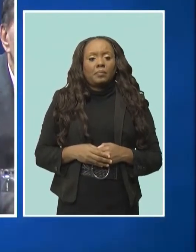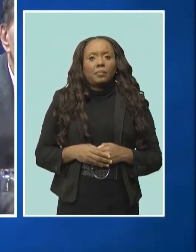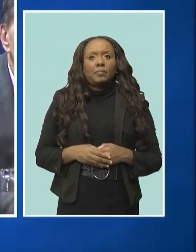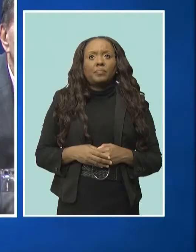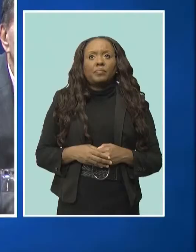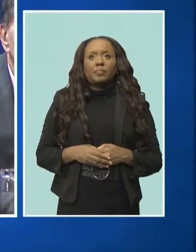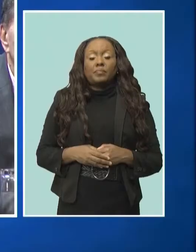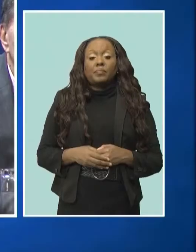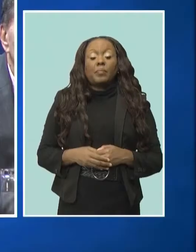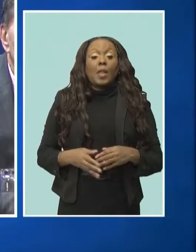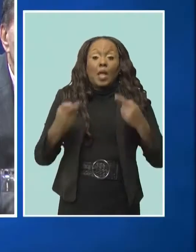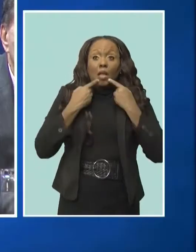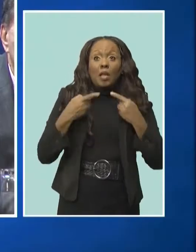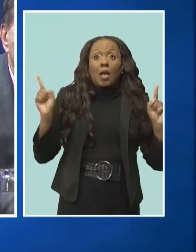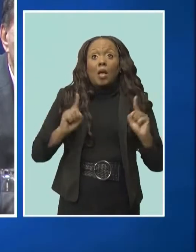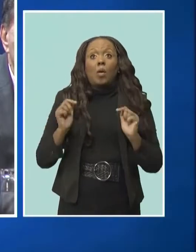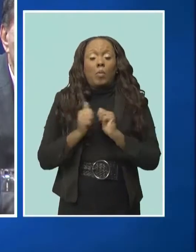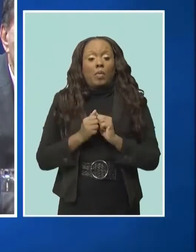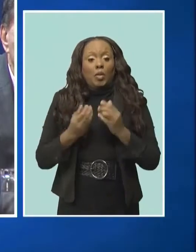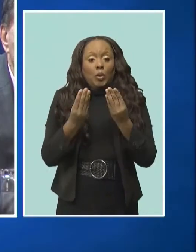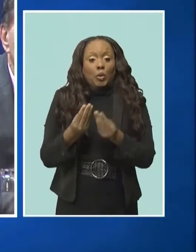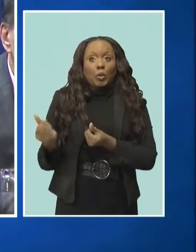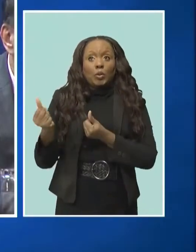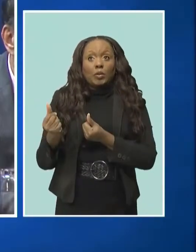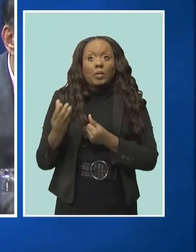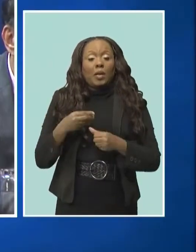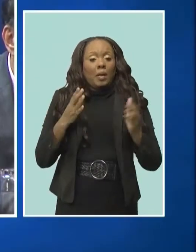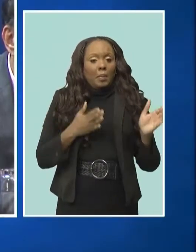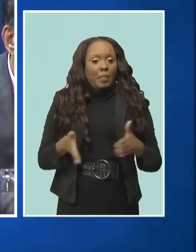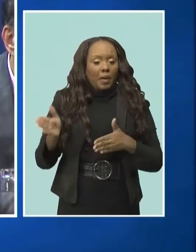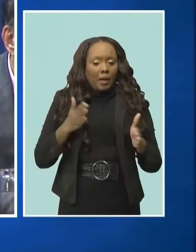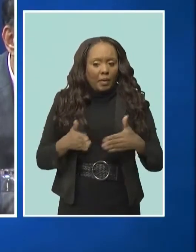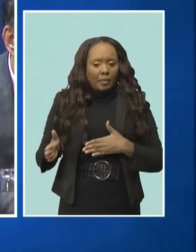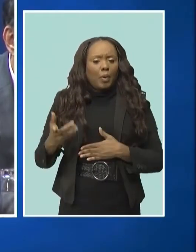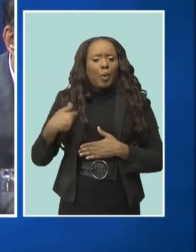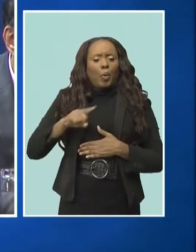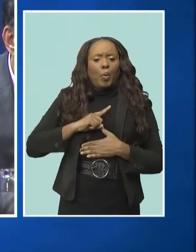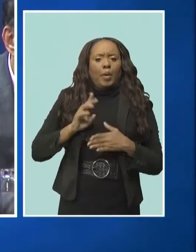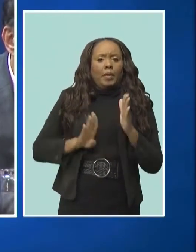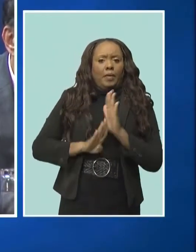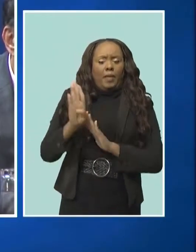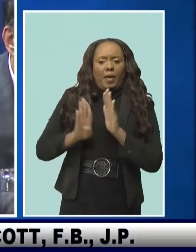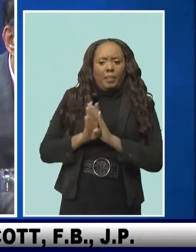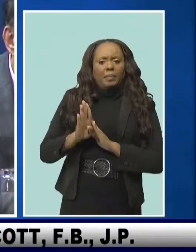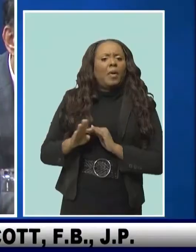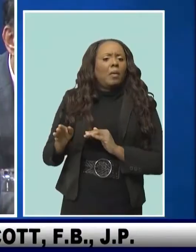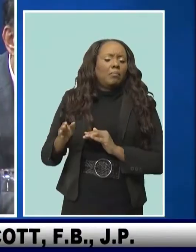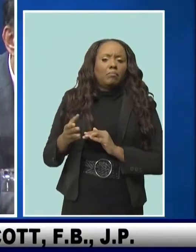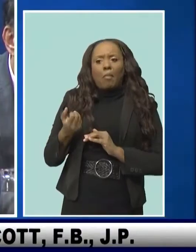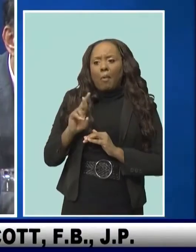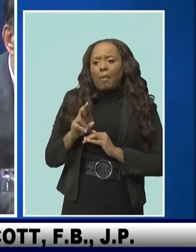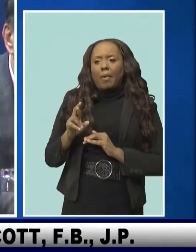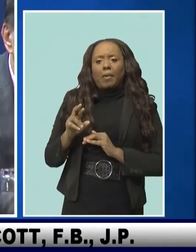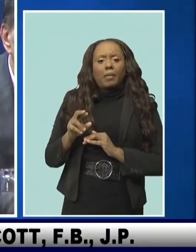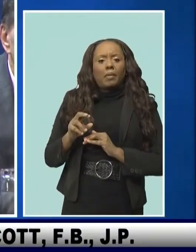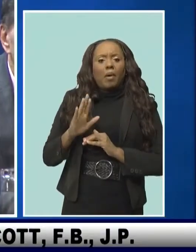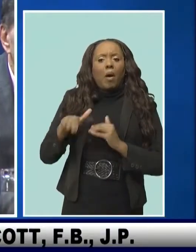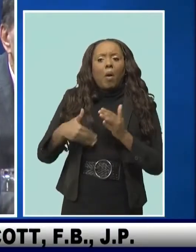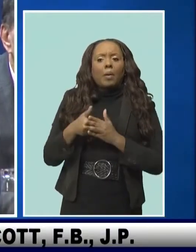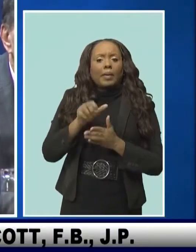Declaration with solutions and plans developed by SIDS countries, recognizing that we need to have accelerated